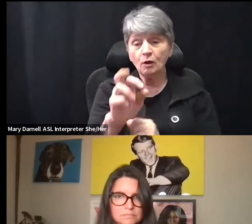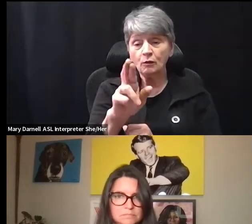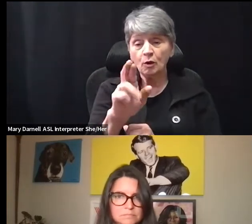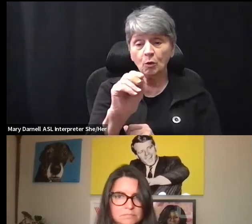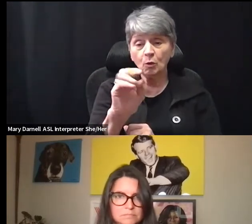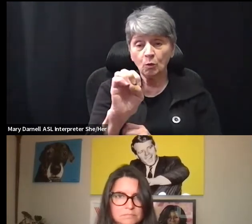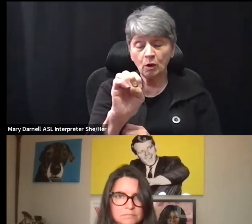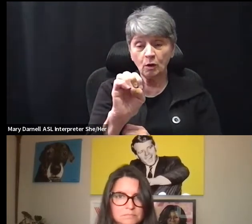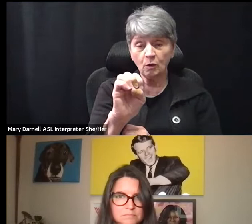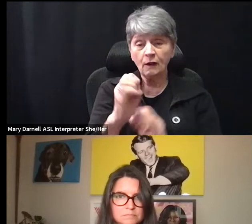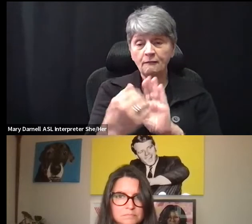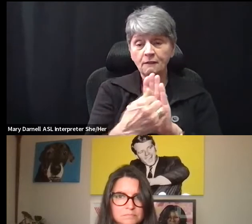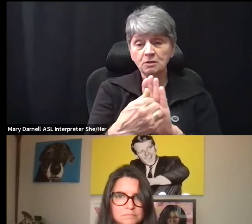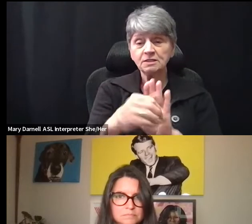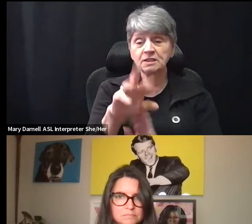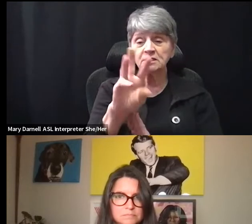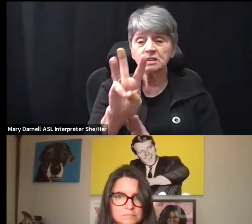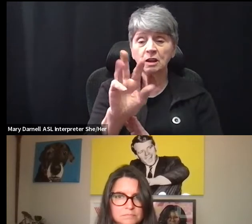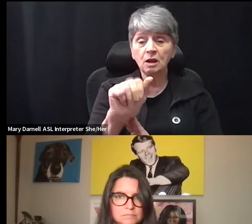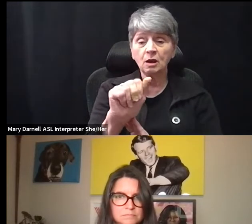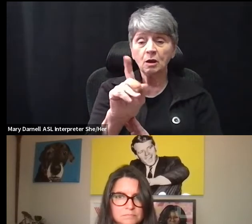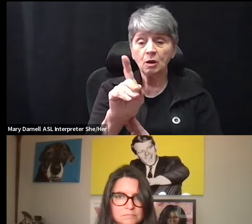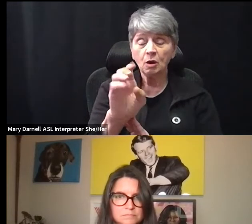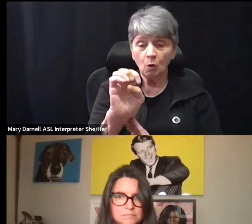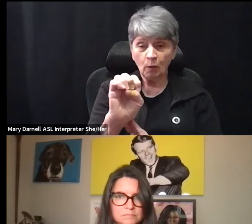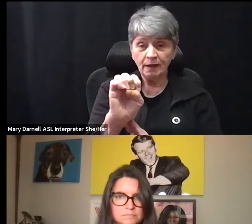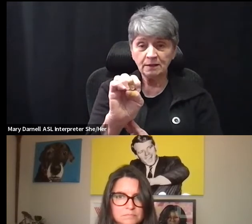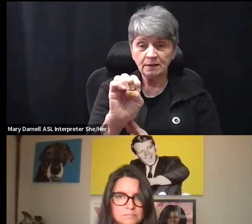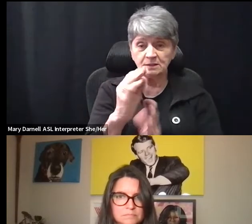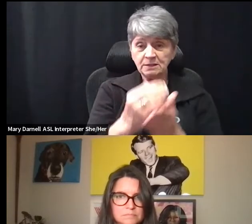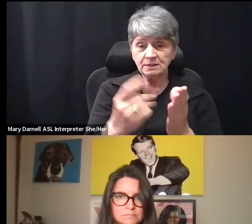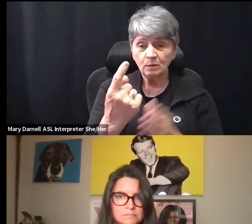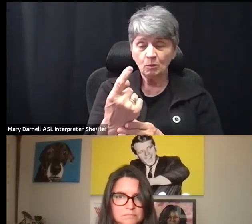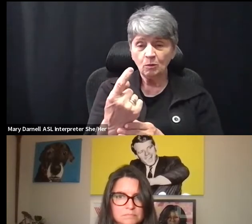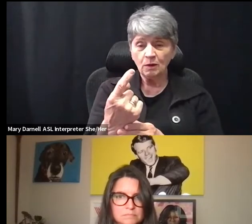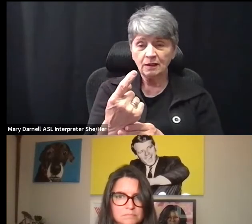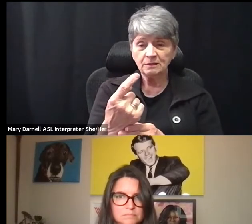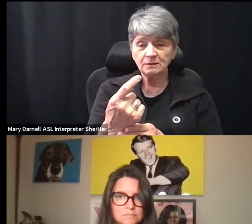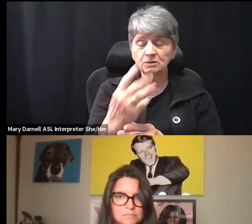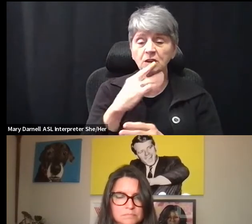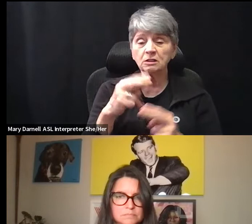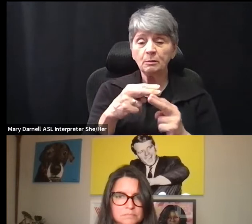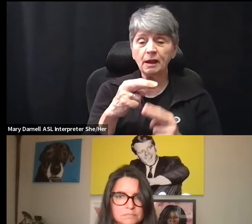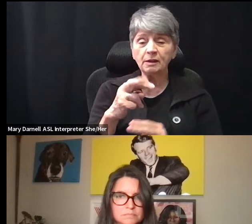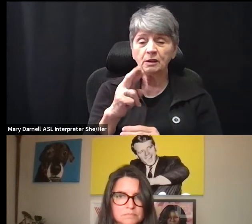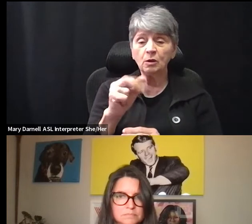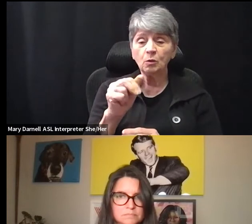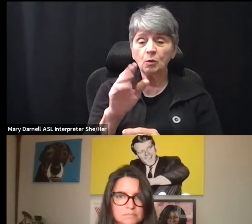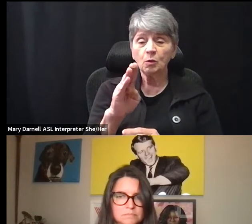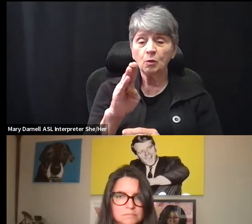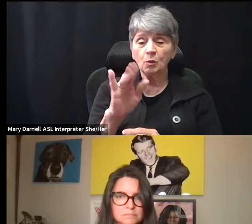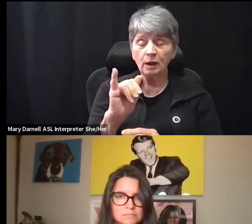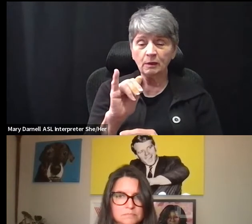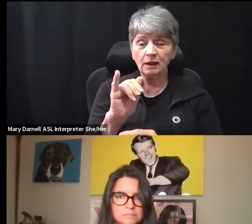Someone, Richard, in the questions referenced Rabbi Barry Silver's lawsuit in Florida,